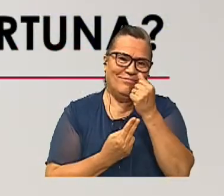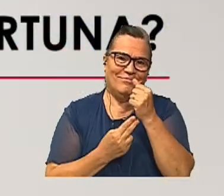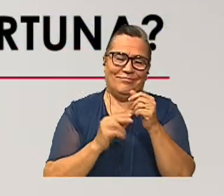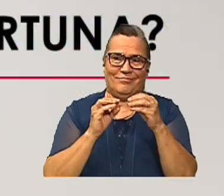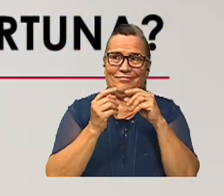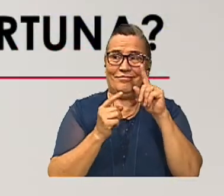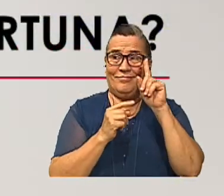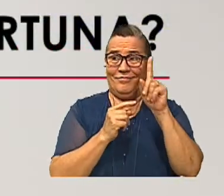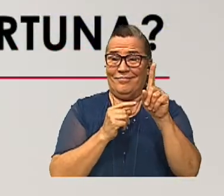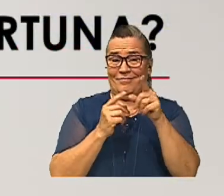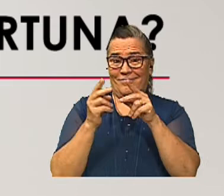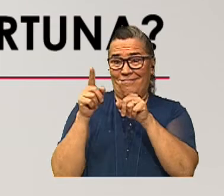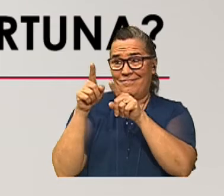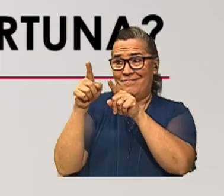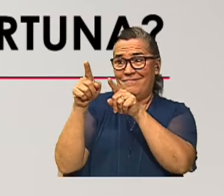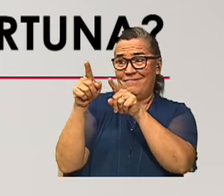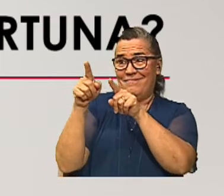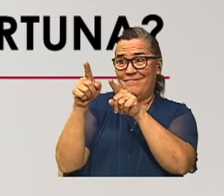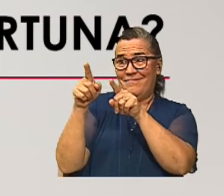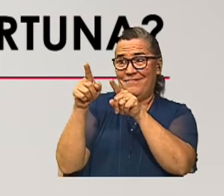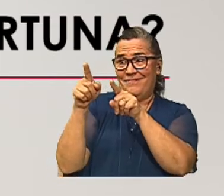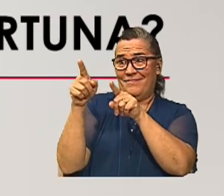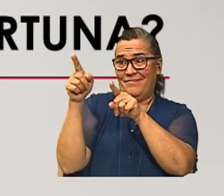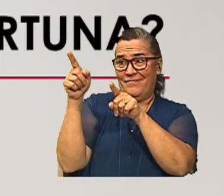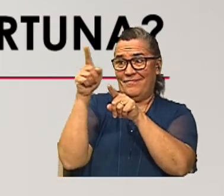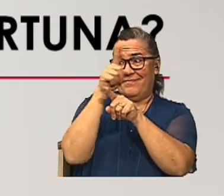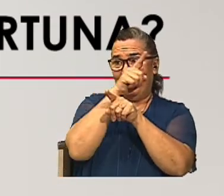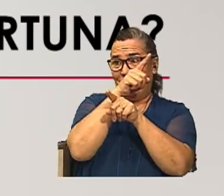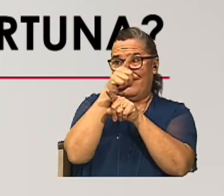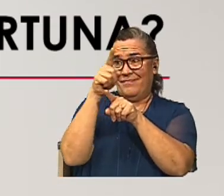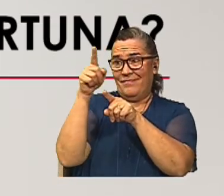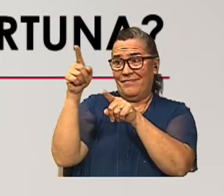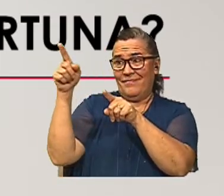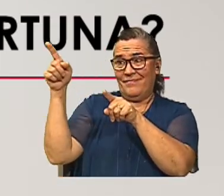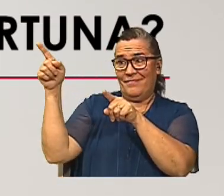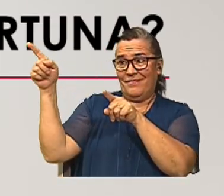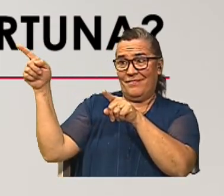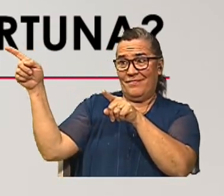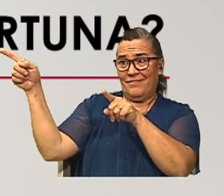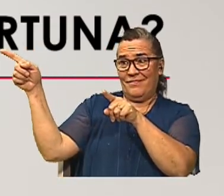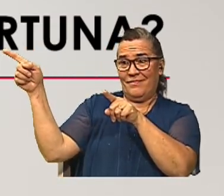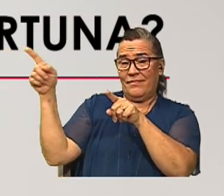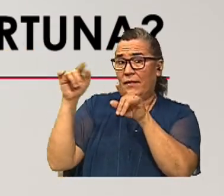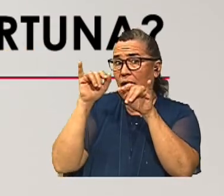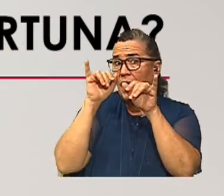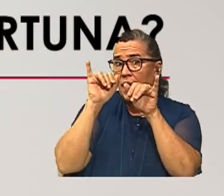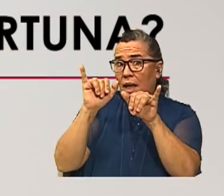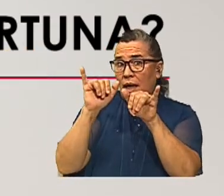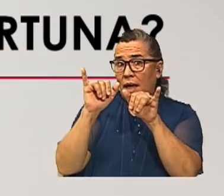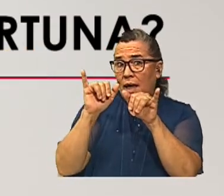Number 1, is there a volcano near La Fortuna?